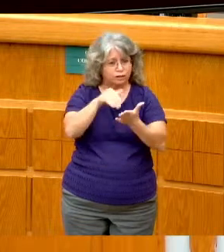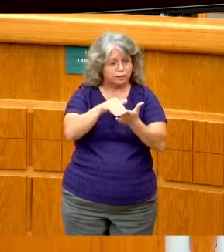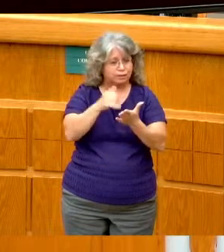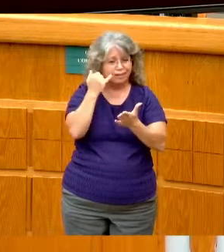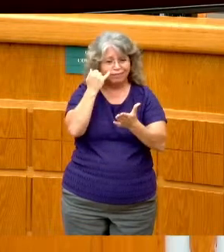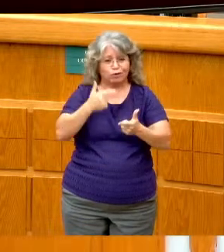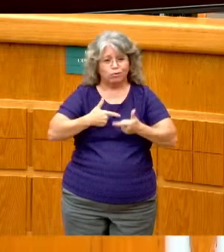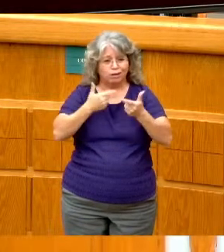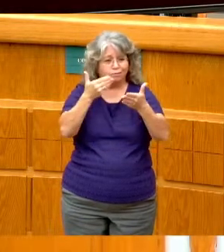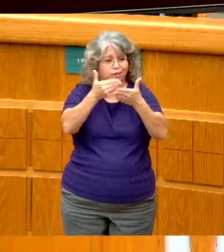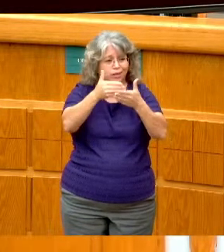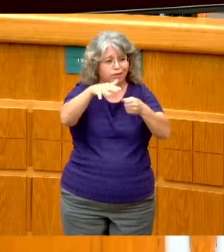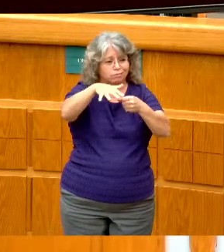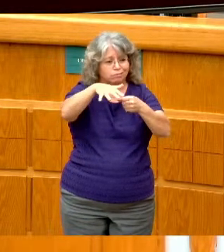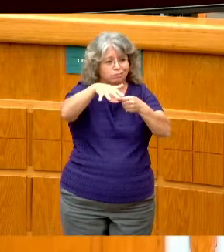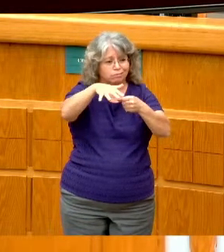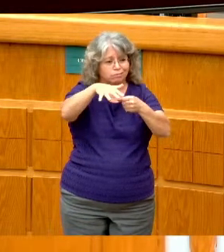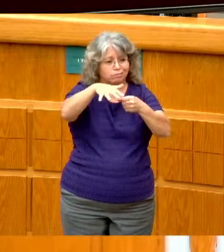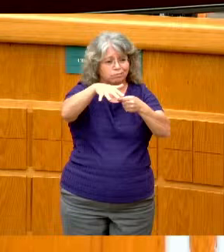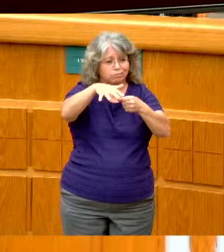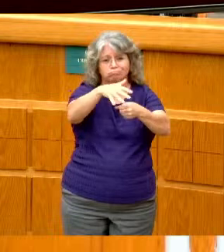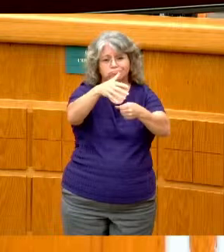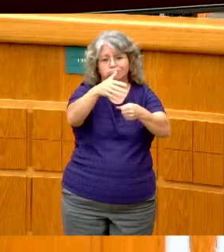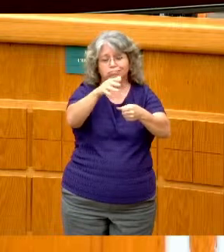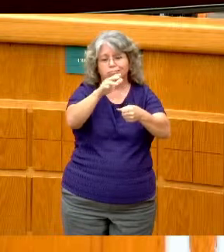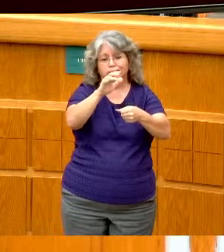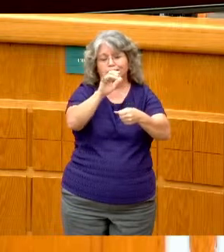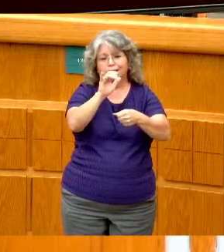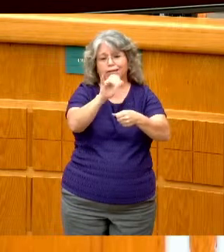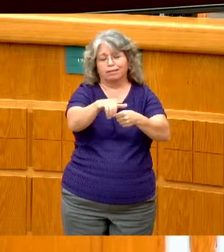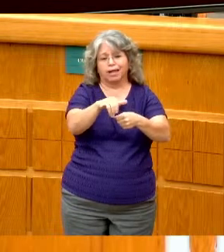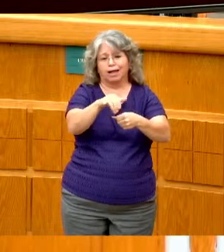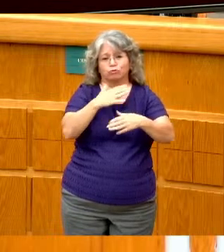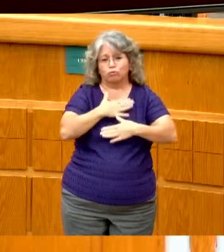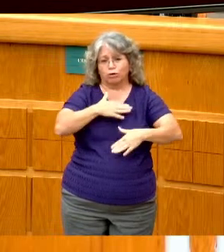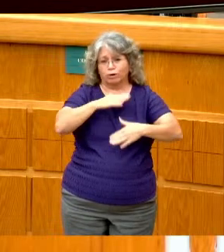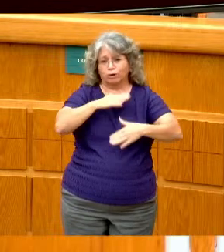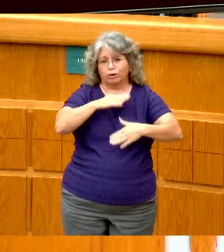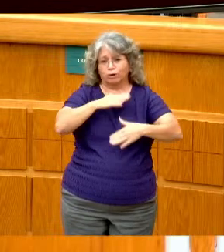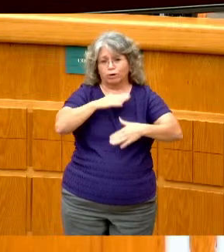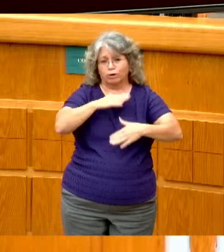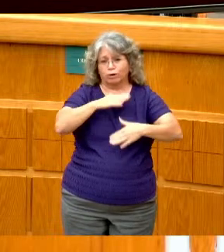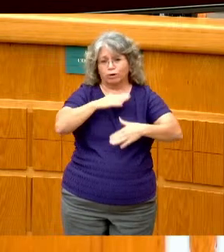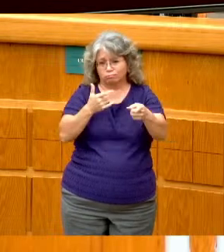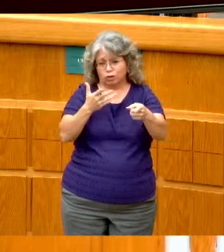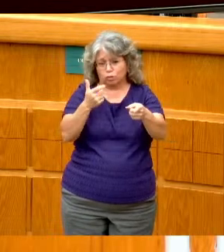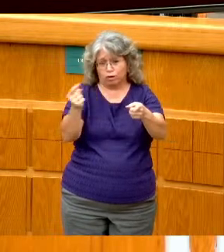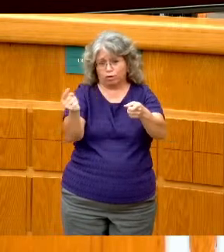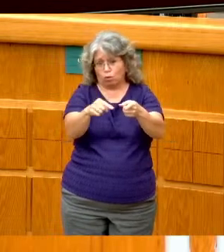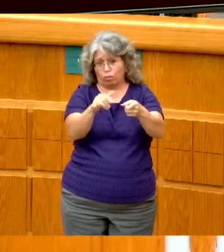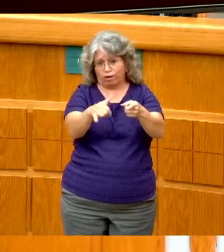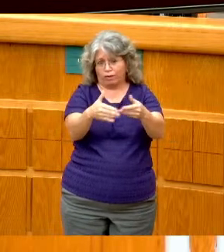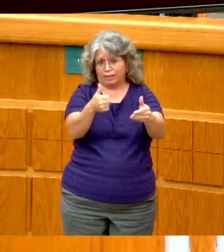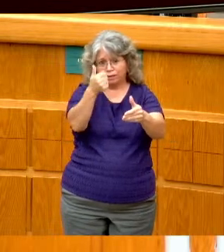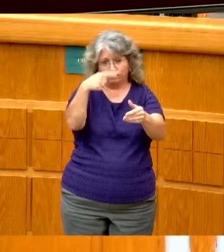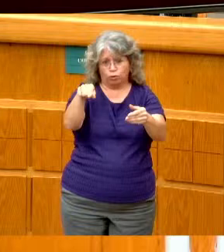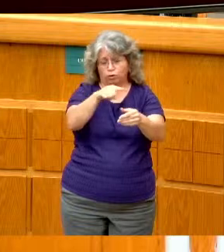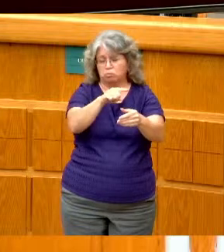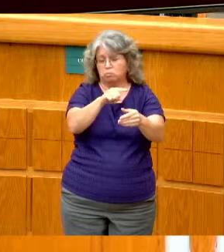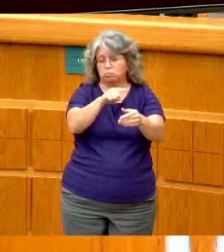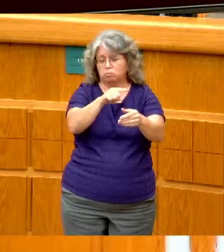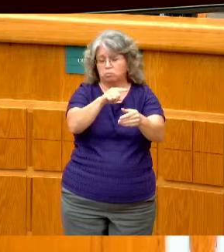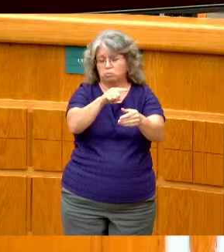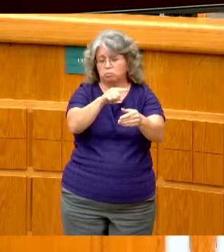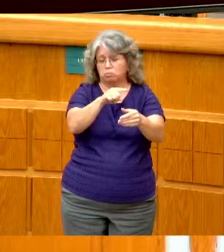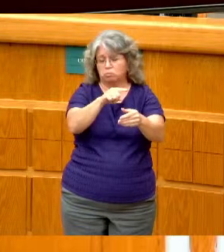close to it and you're by the recreation center, please stop by. They have Moderna vaccine and they're willing